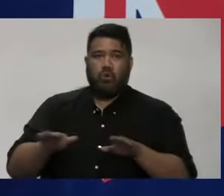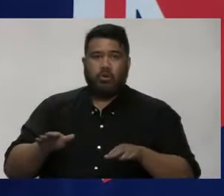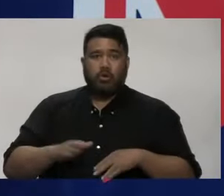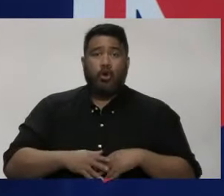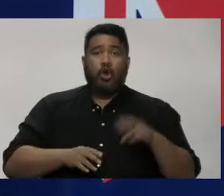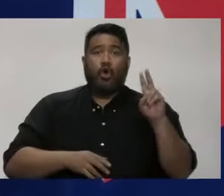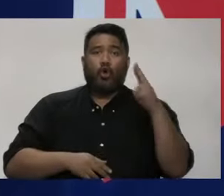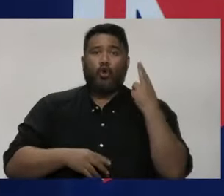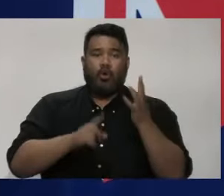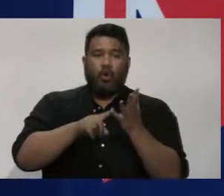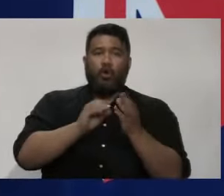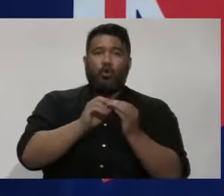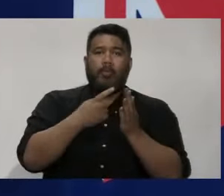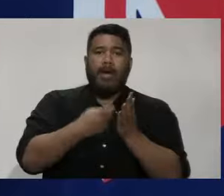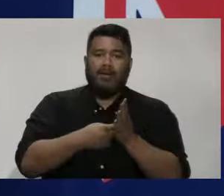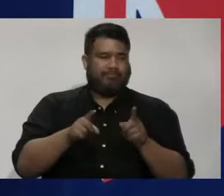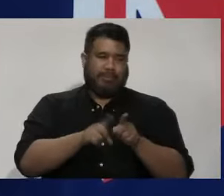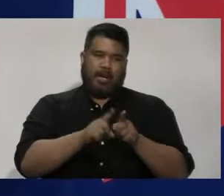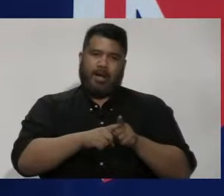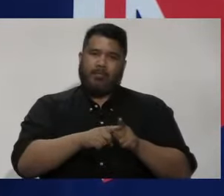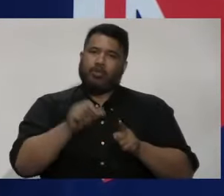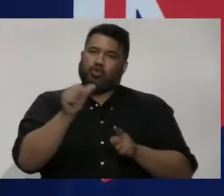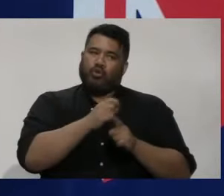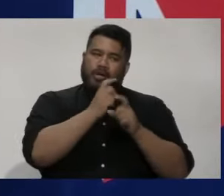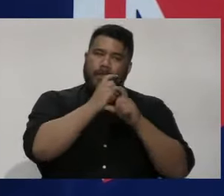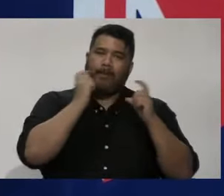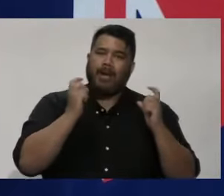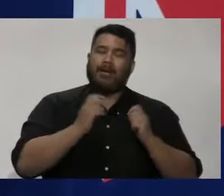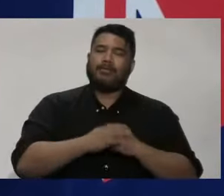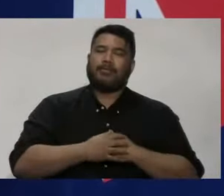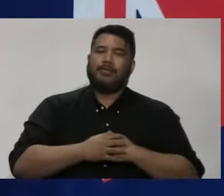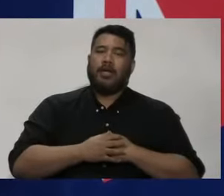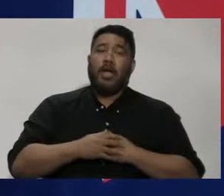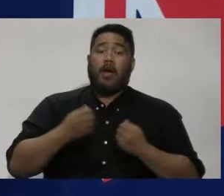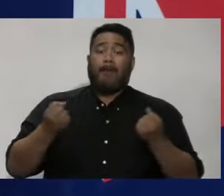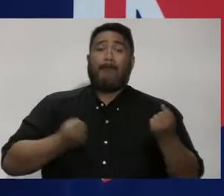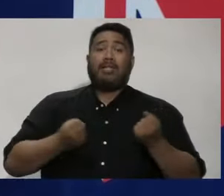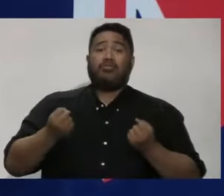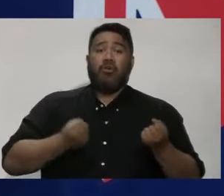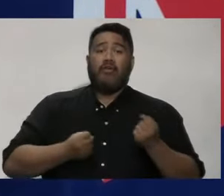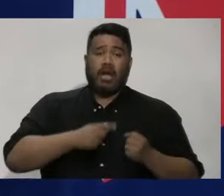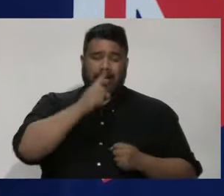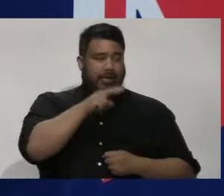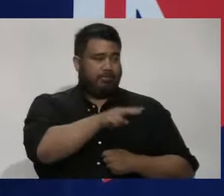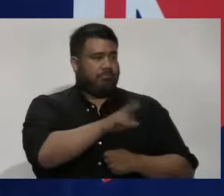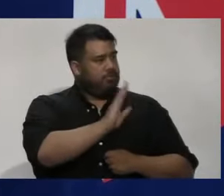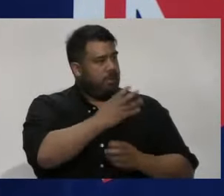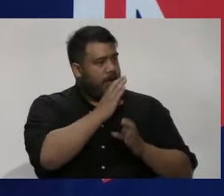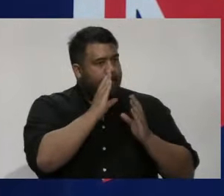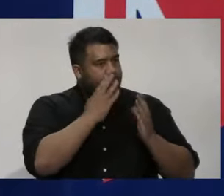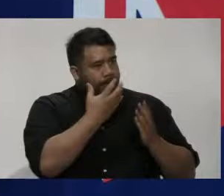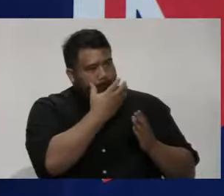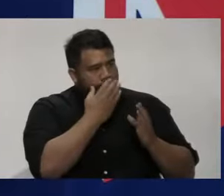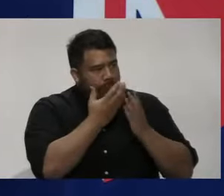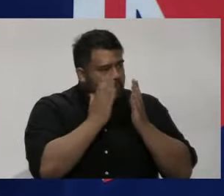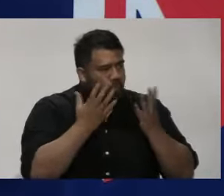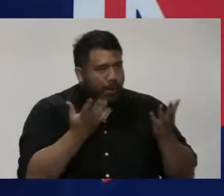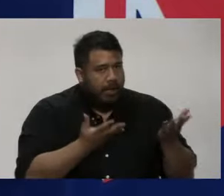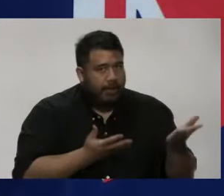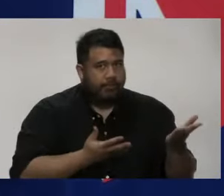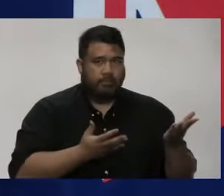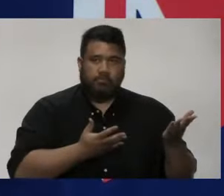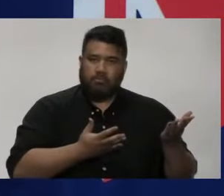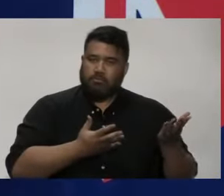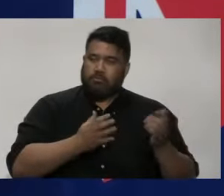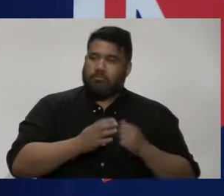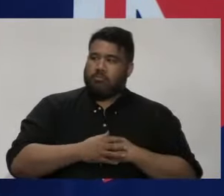a face covering and whether they'll therefore be able to come on the bus. They won't be able to, so they won't be able to catch public transport without a mask. It will